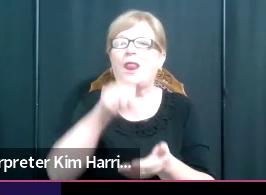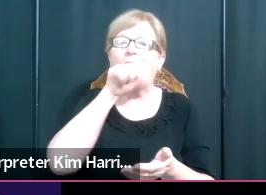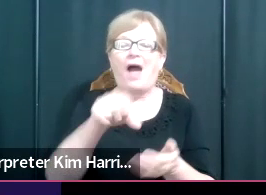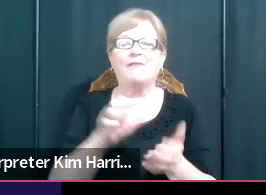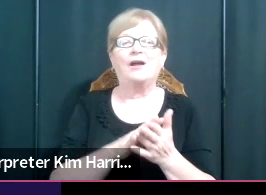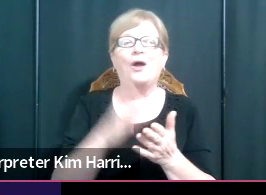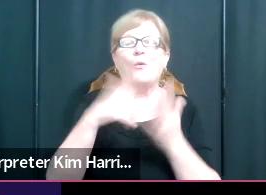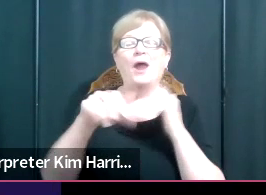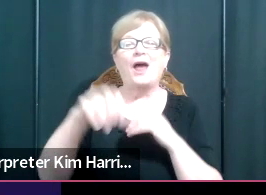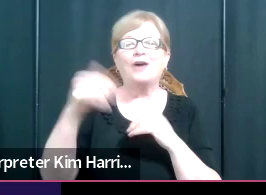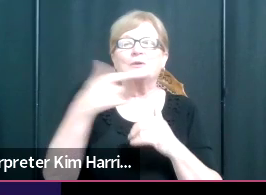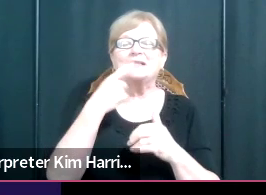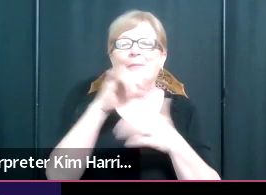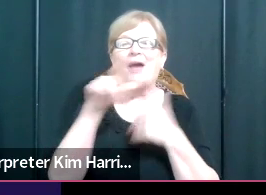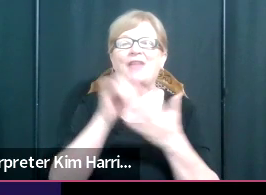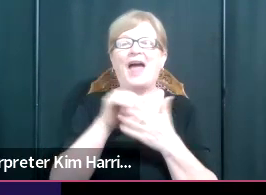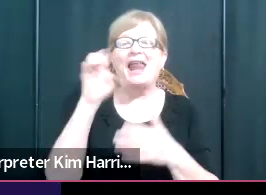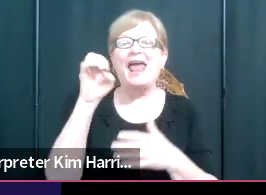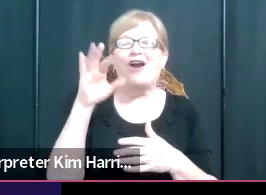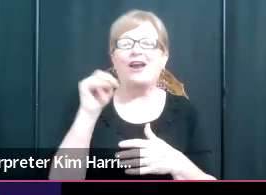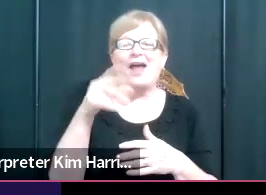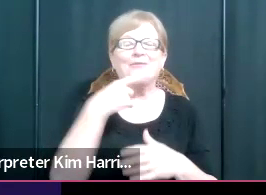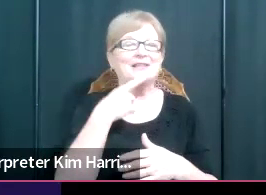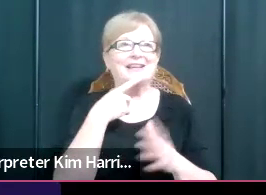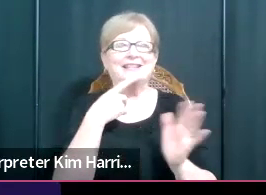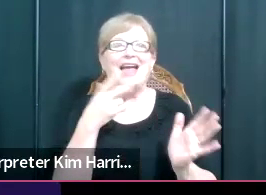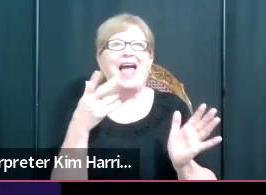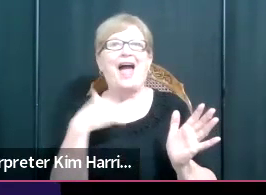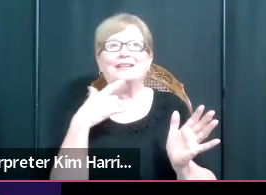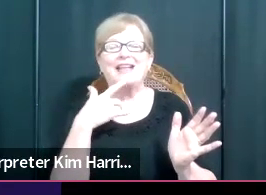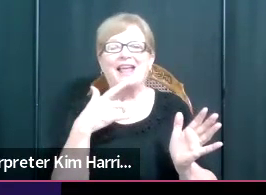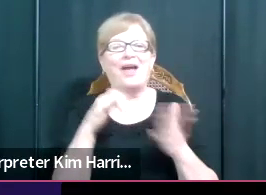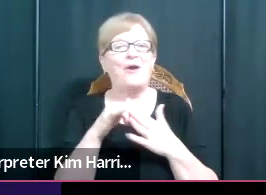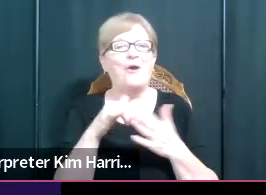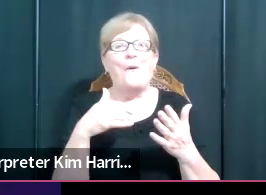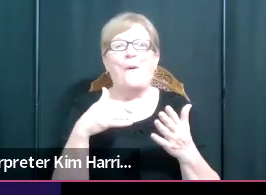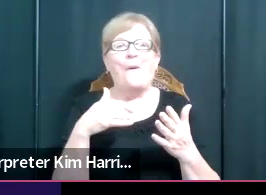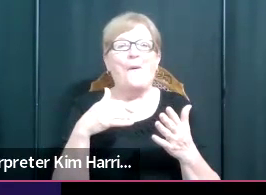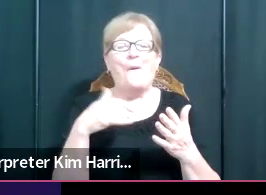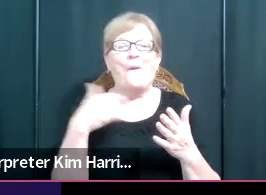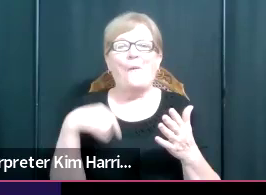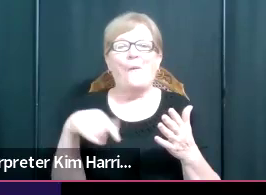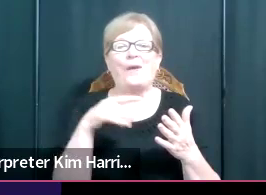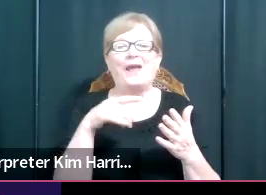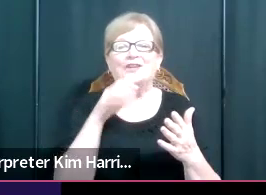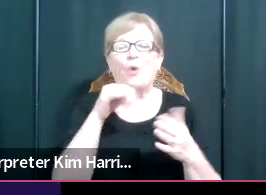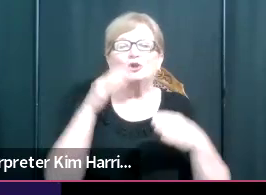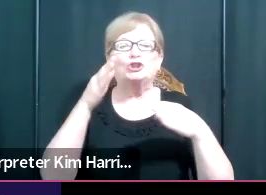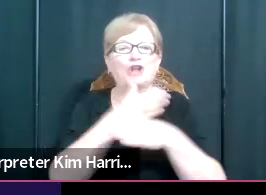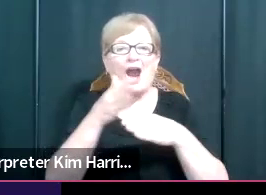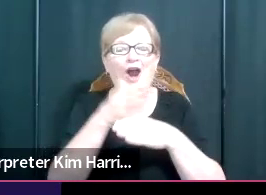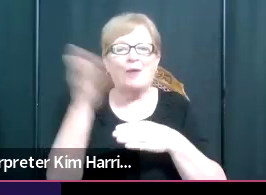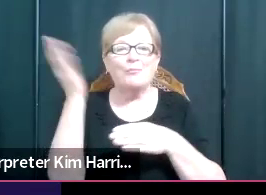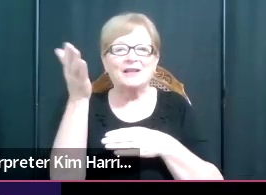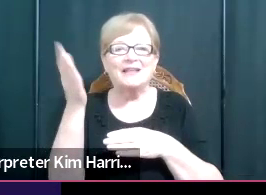do you want to say about that? I was just gonna say, we don't typically share our presentations